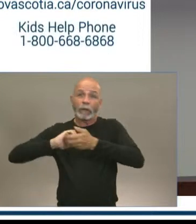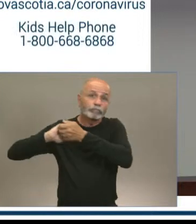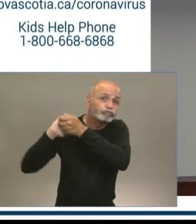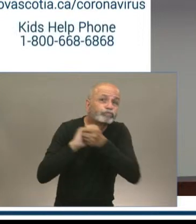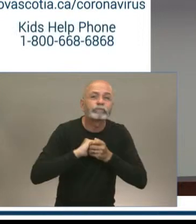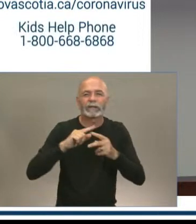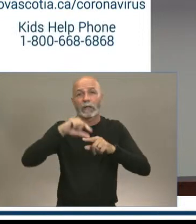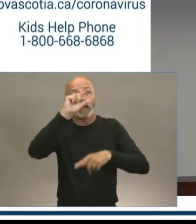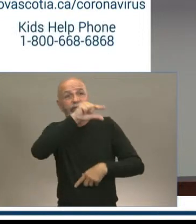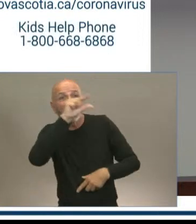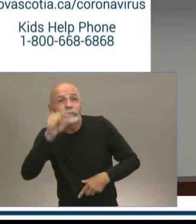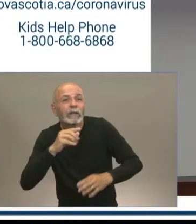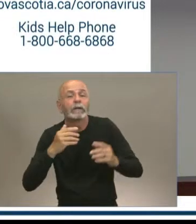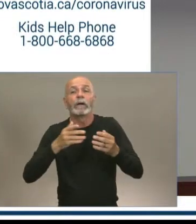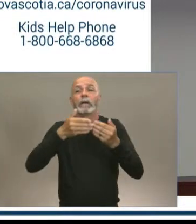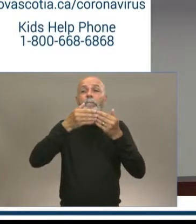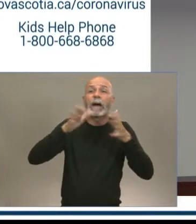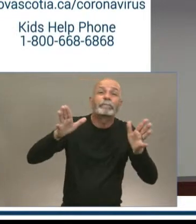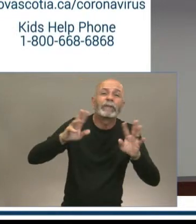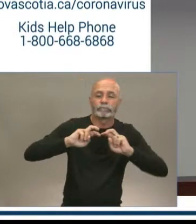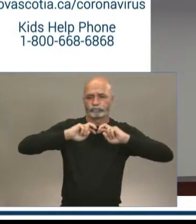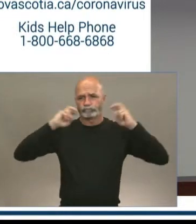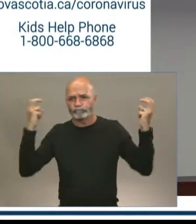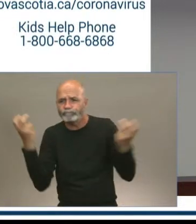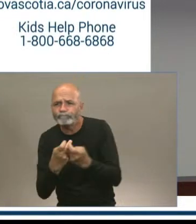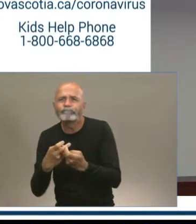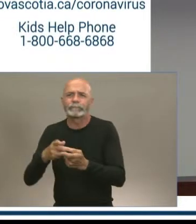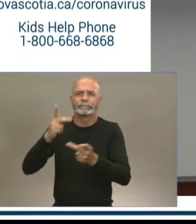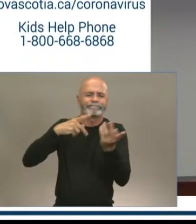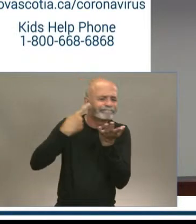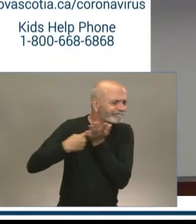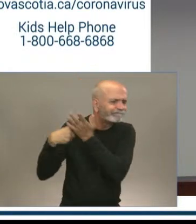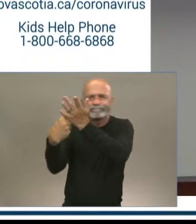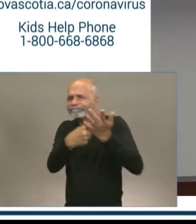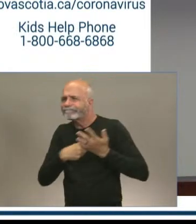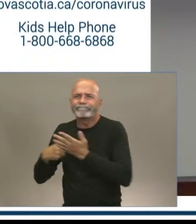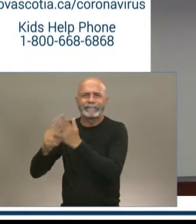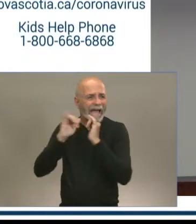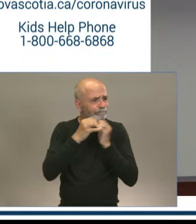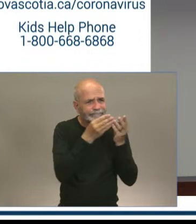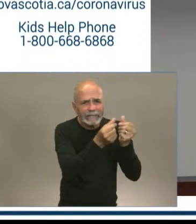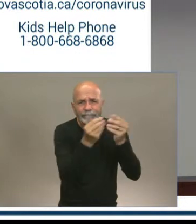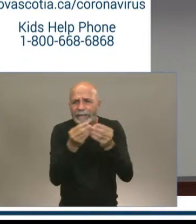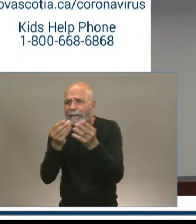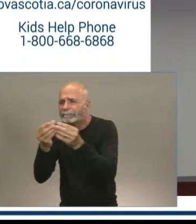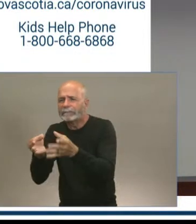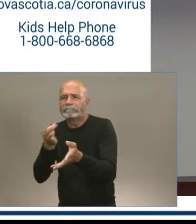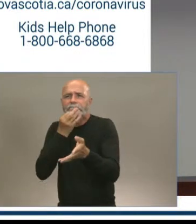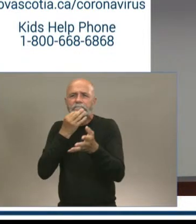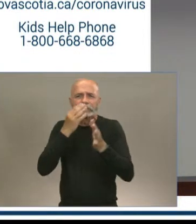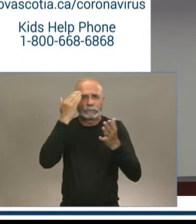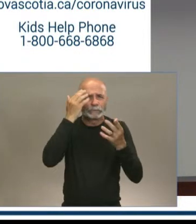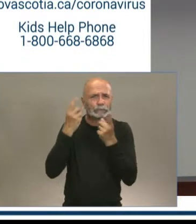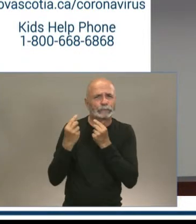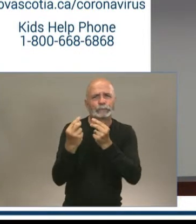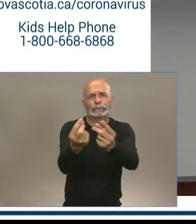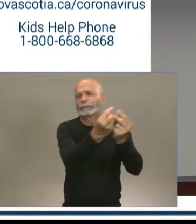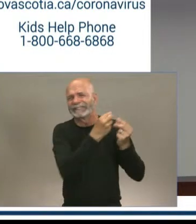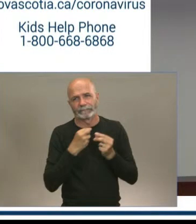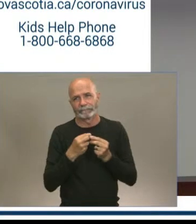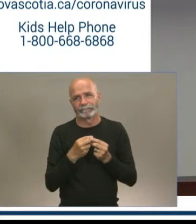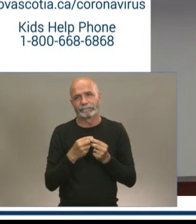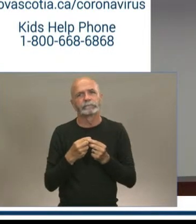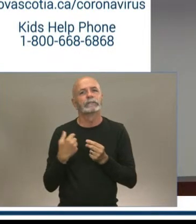system, people coming to the table, being solution-oriented and action-oriented. But by and large, the biggest factor is they come back to Nova